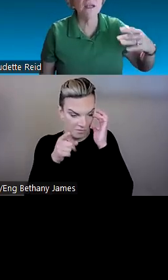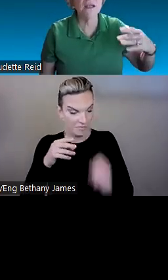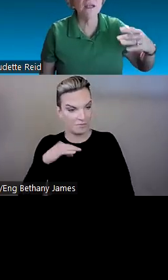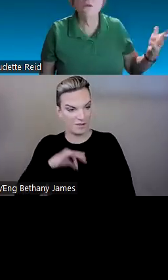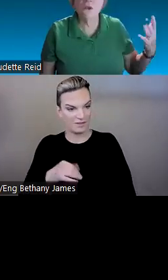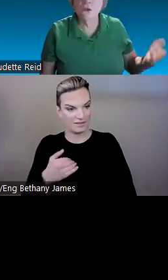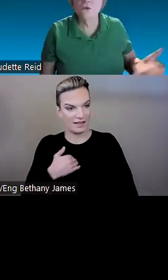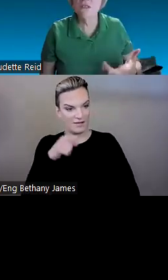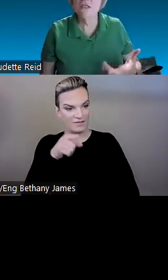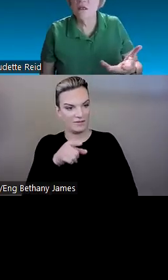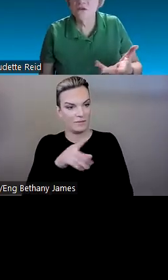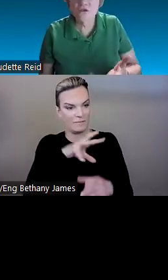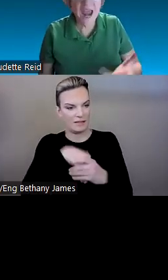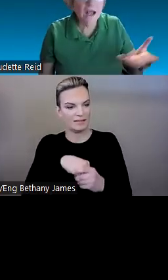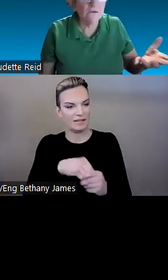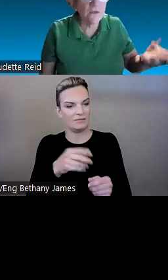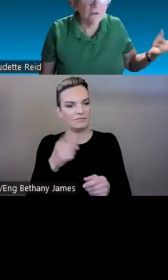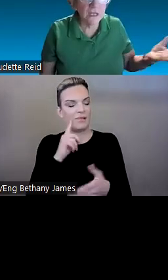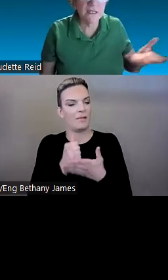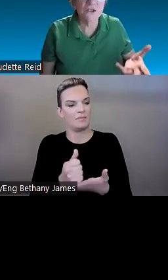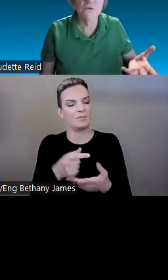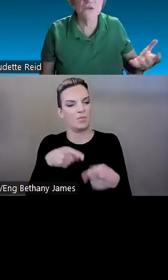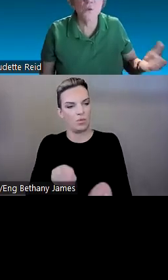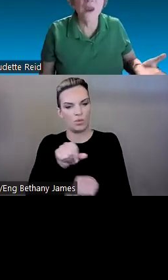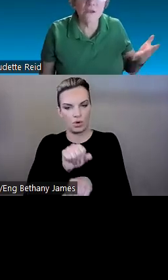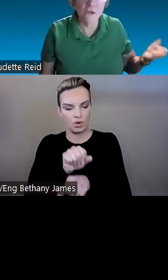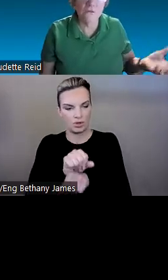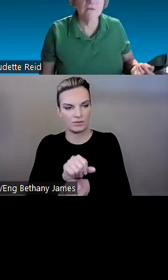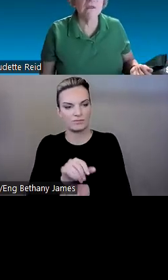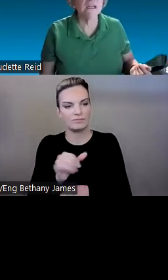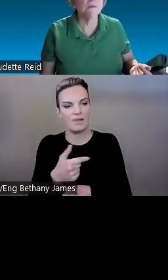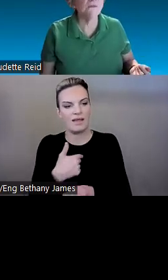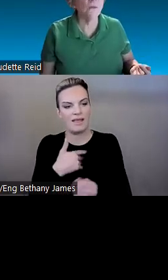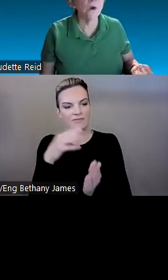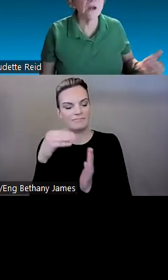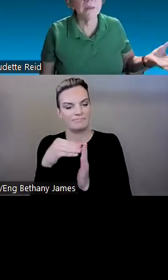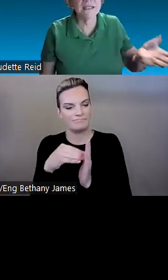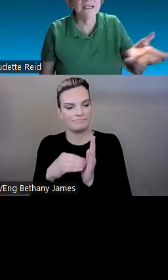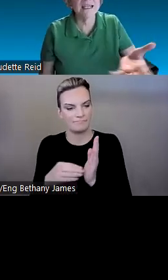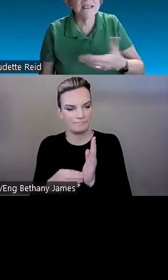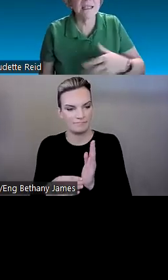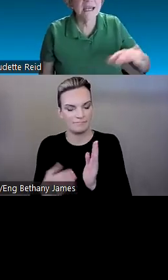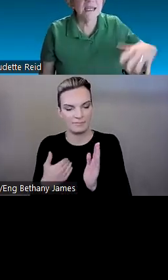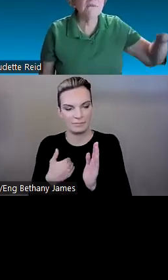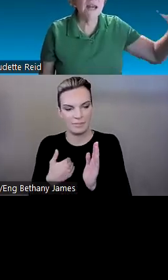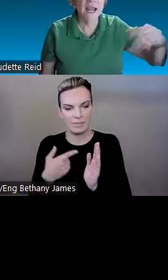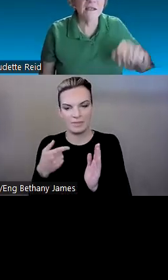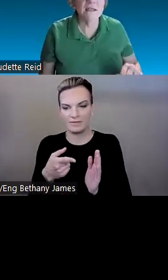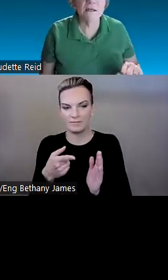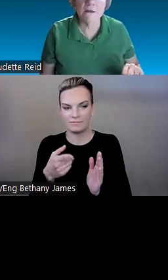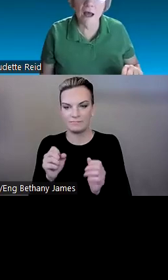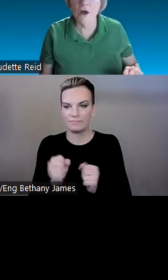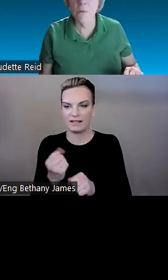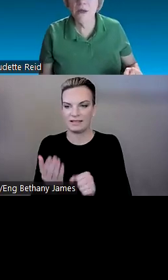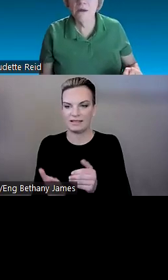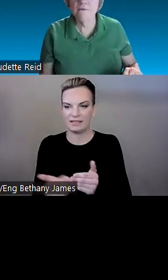you don't lose track of the things that the way that you've done things before, and it makes it easy even as